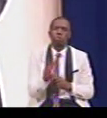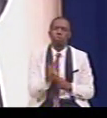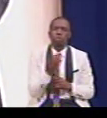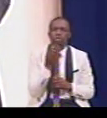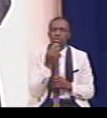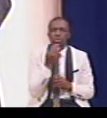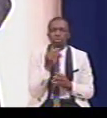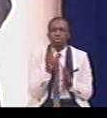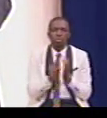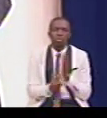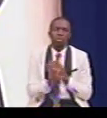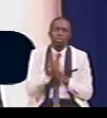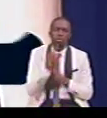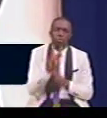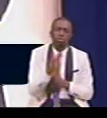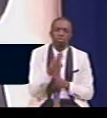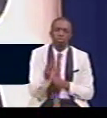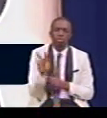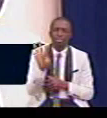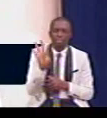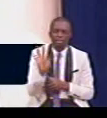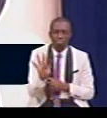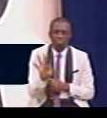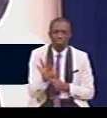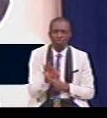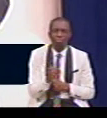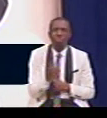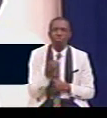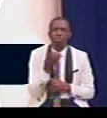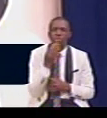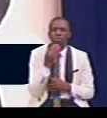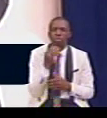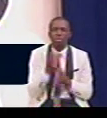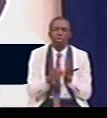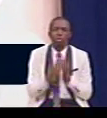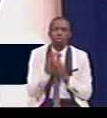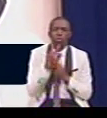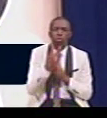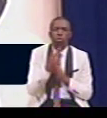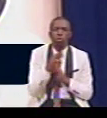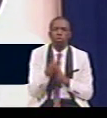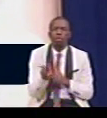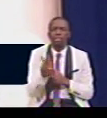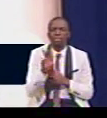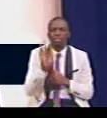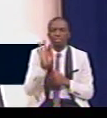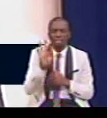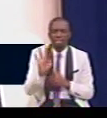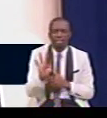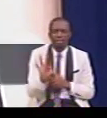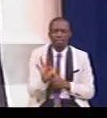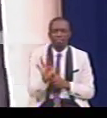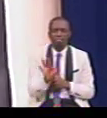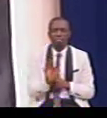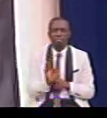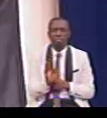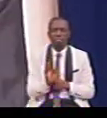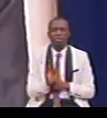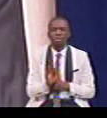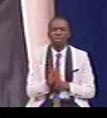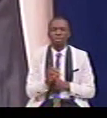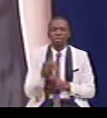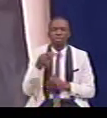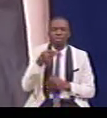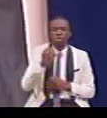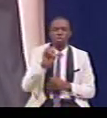reading here from verse 9. Hebrews chapter 2 we're reading from verse 9. he tells us in Hebrews chapter